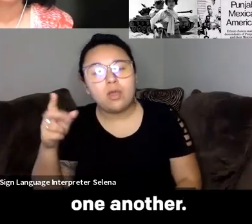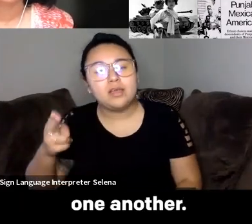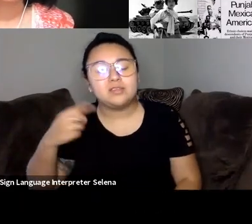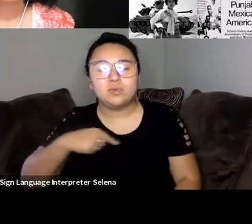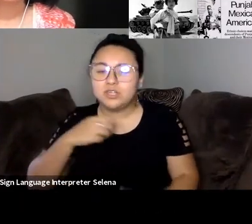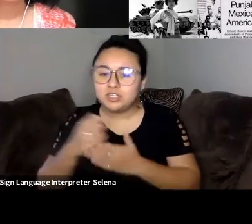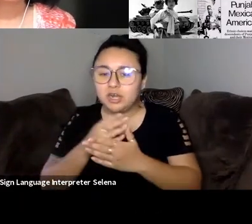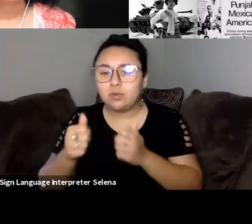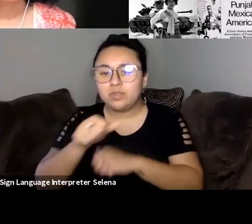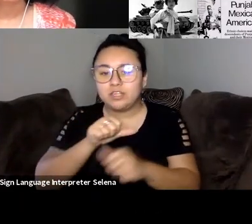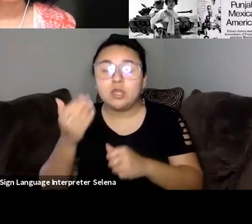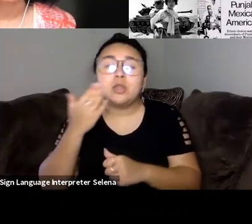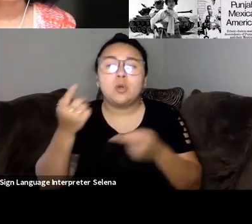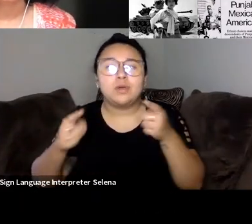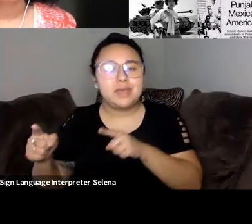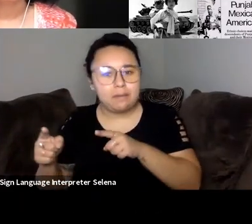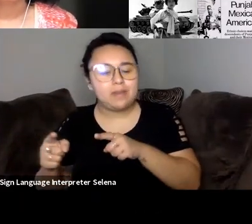another.